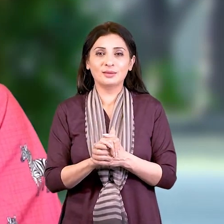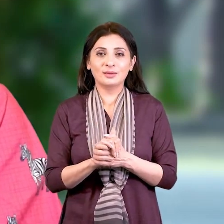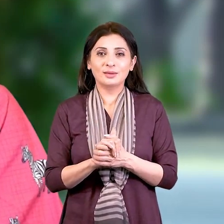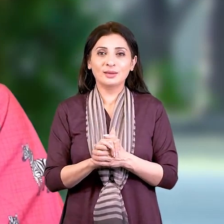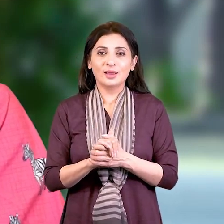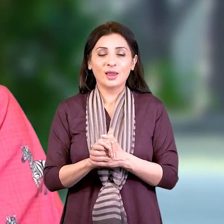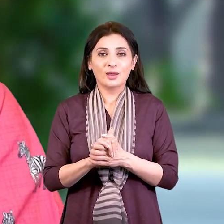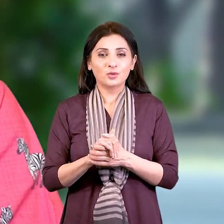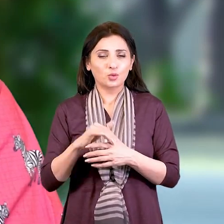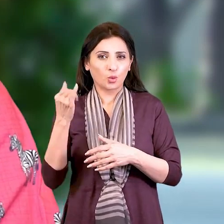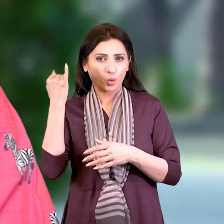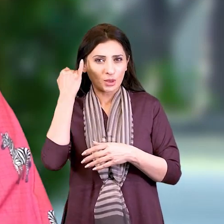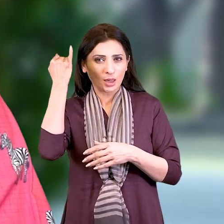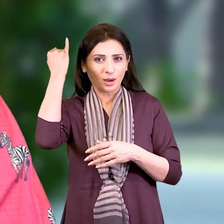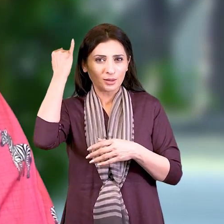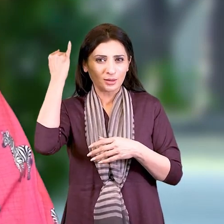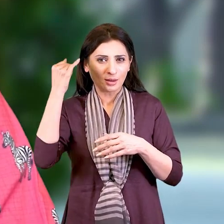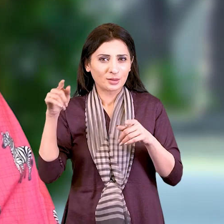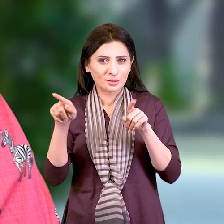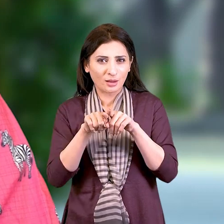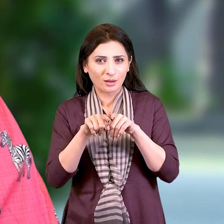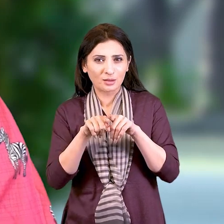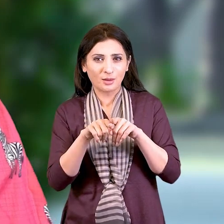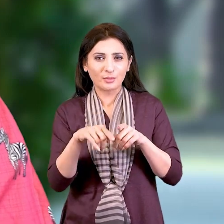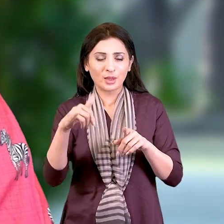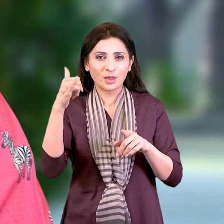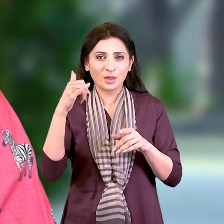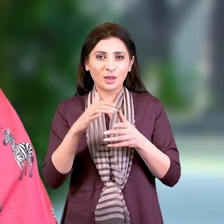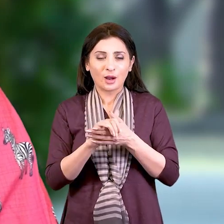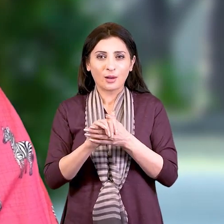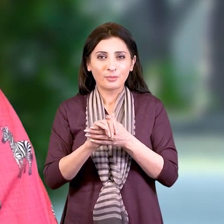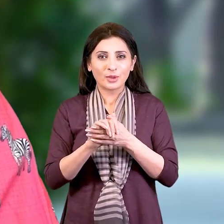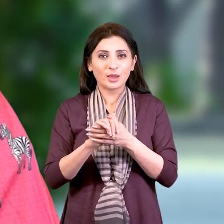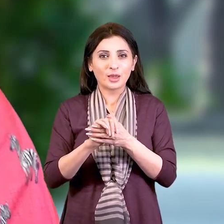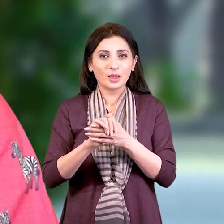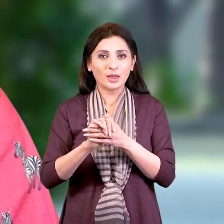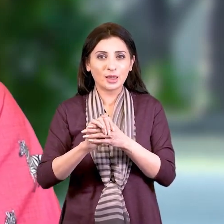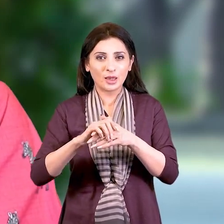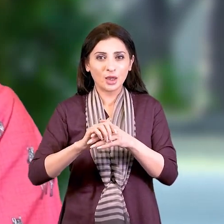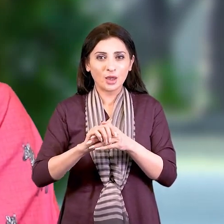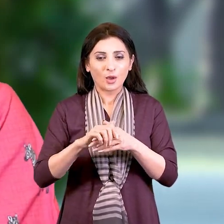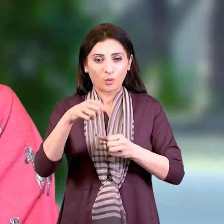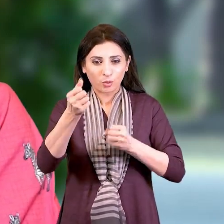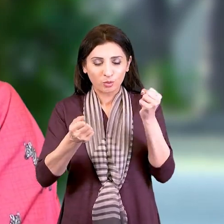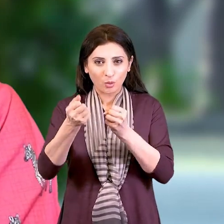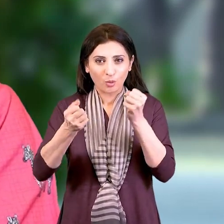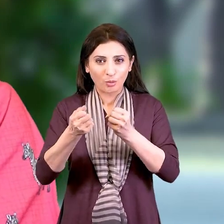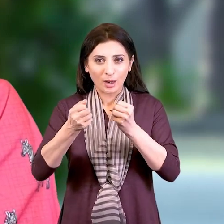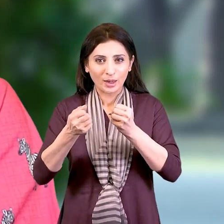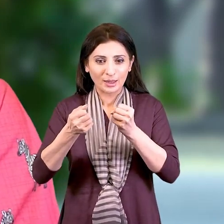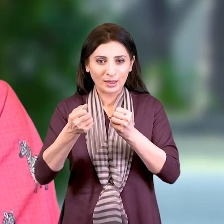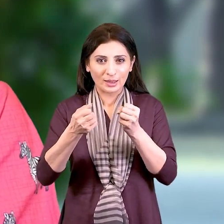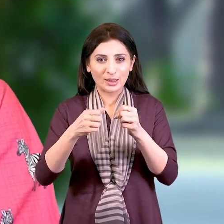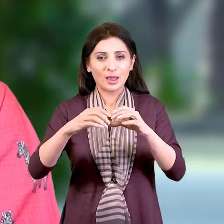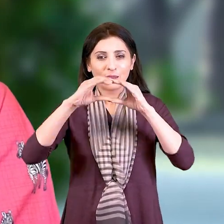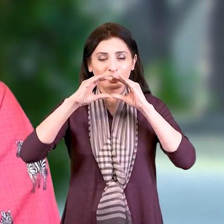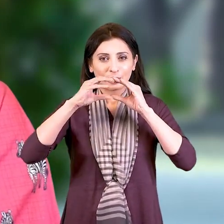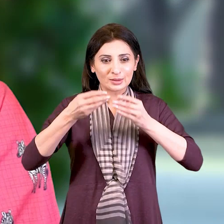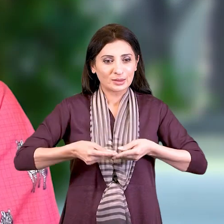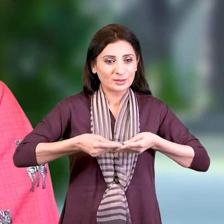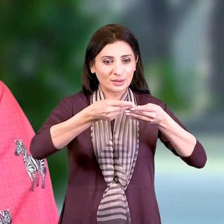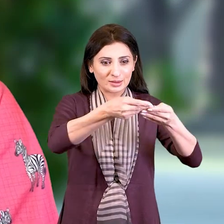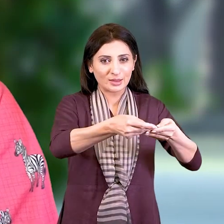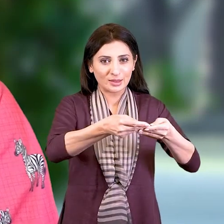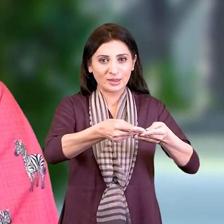up with the idea of a mobile catering unit, it was a no-brainer that it had to be pizzas. So then we started